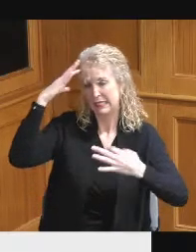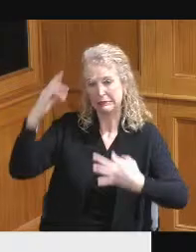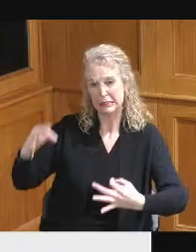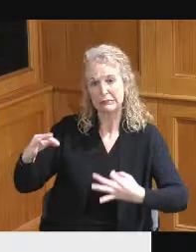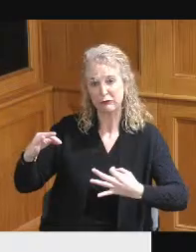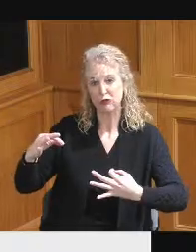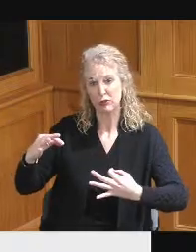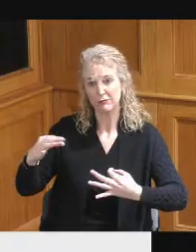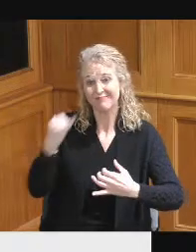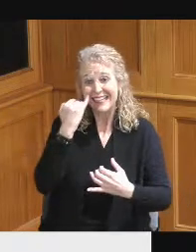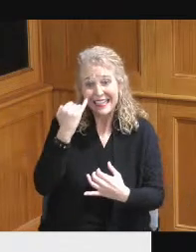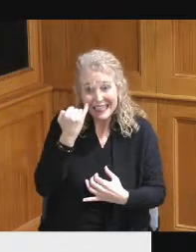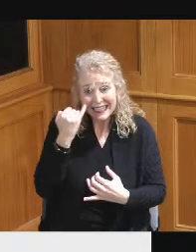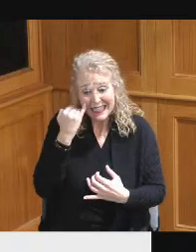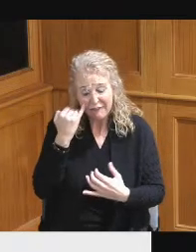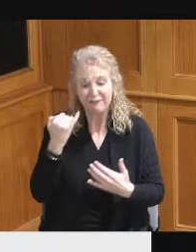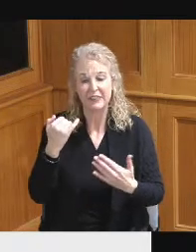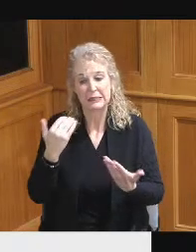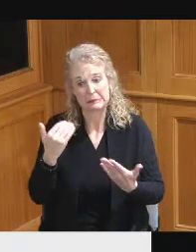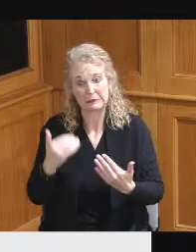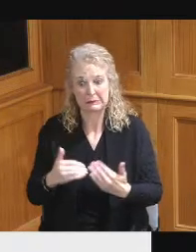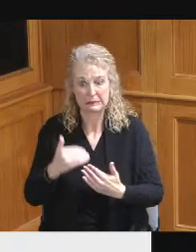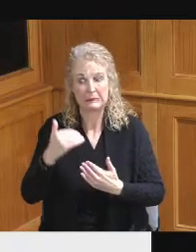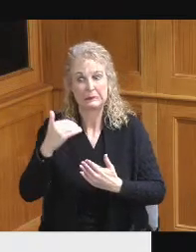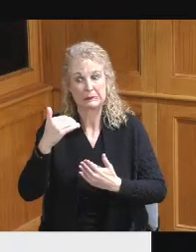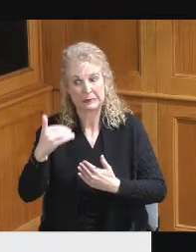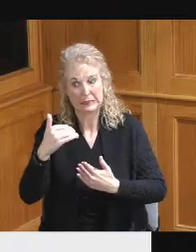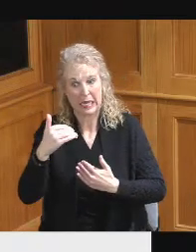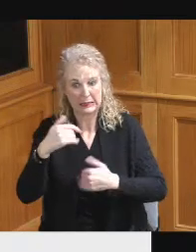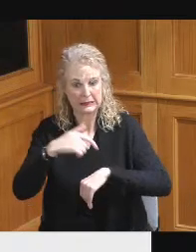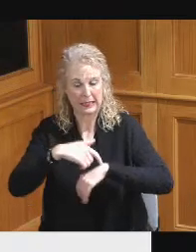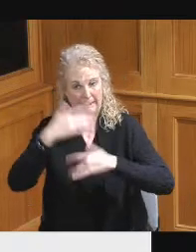in the event of an emerging or current health